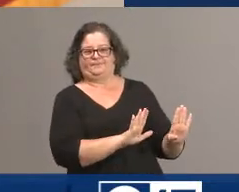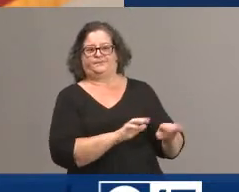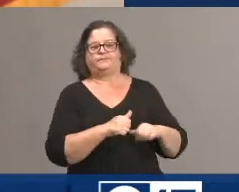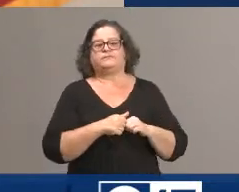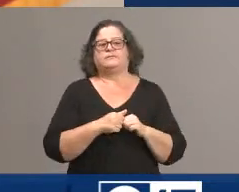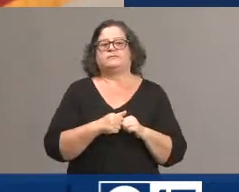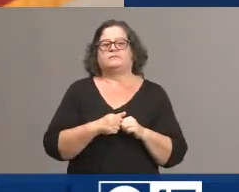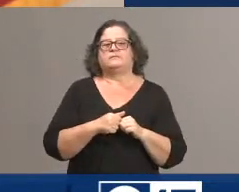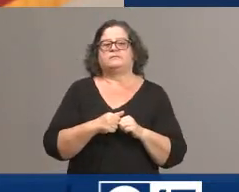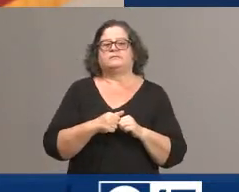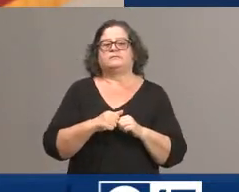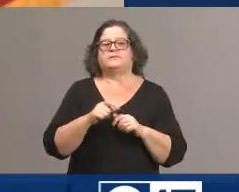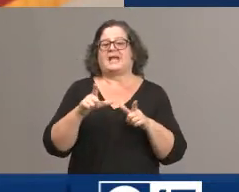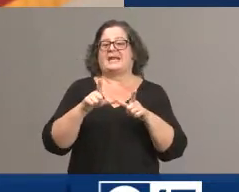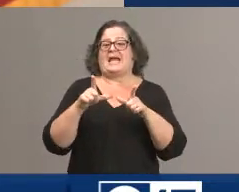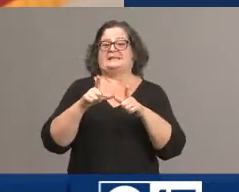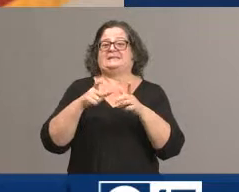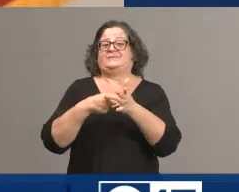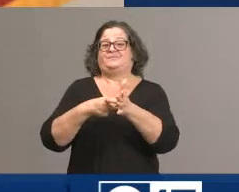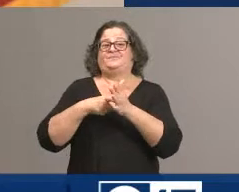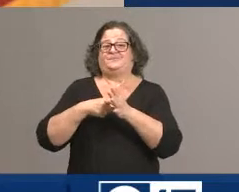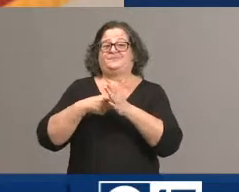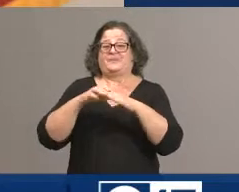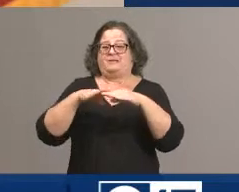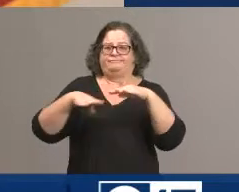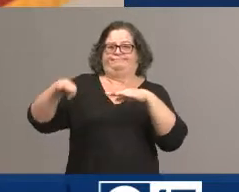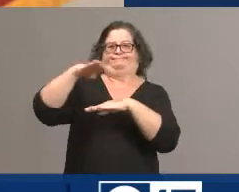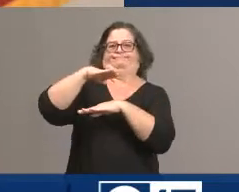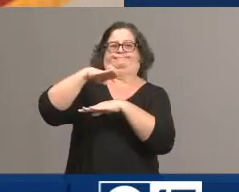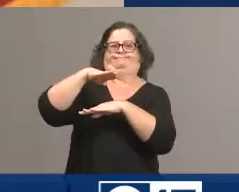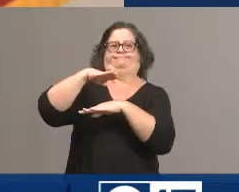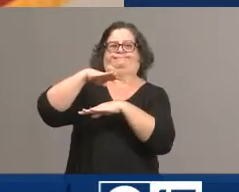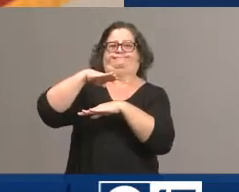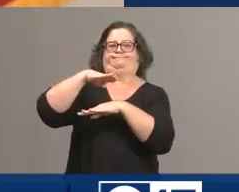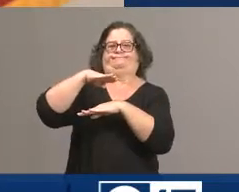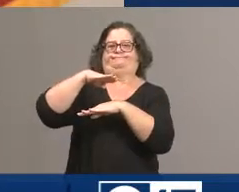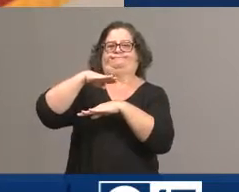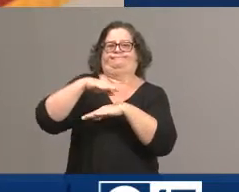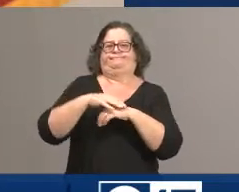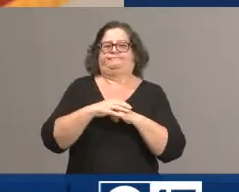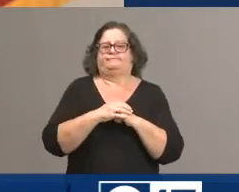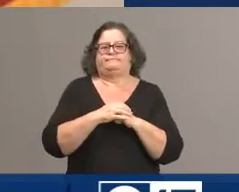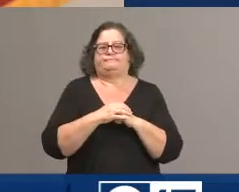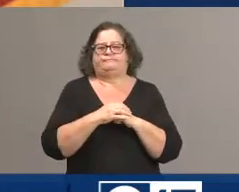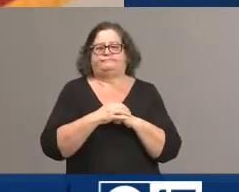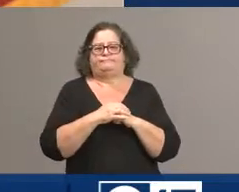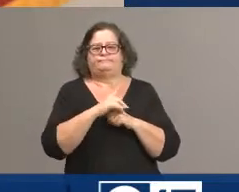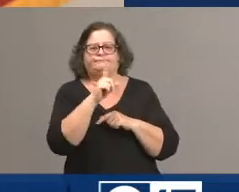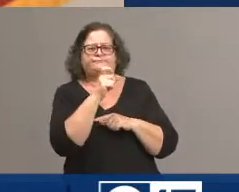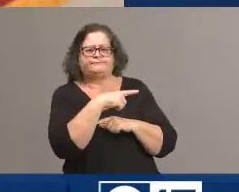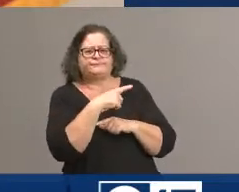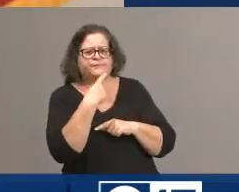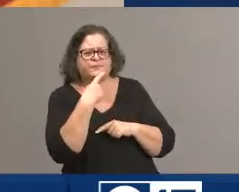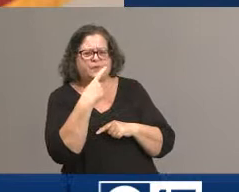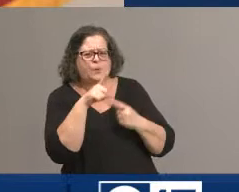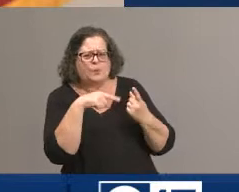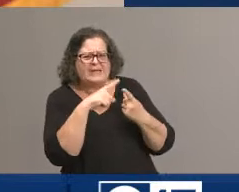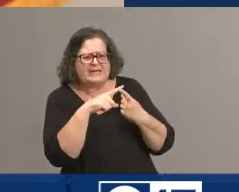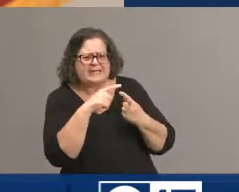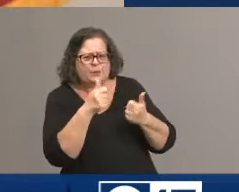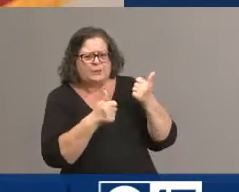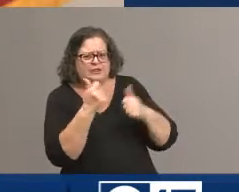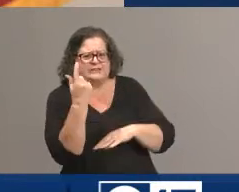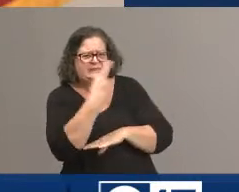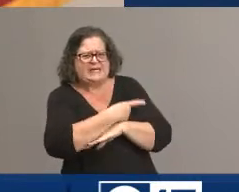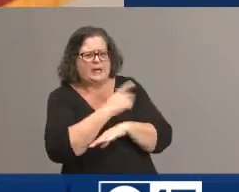would be triggered? It's really on an individual hospital by hospital basis, so it's very difficult to tell.